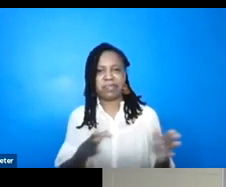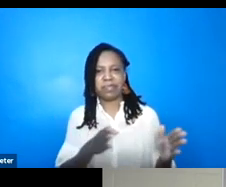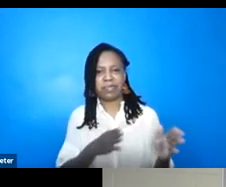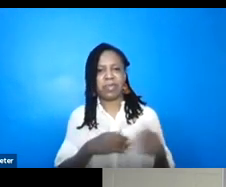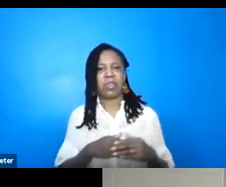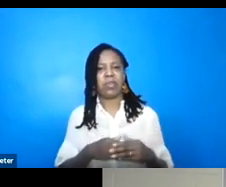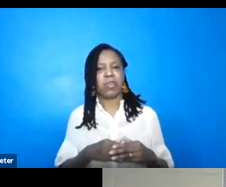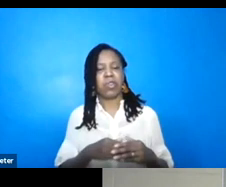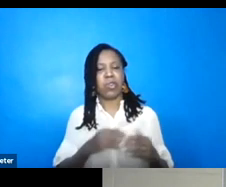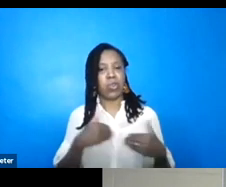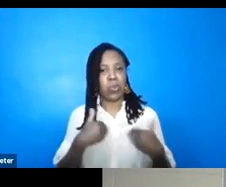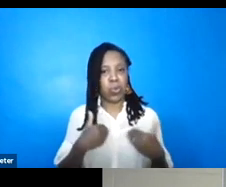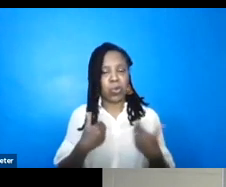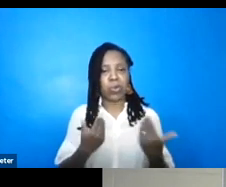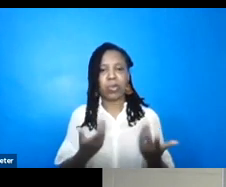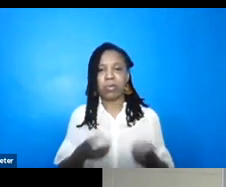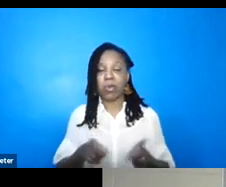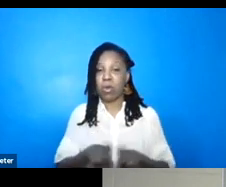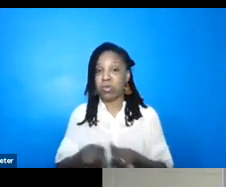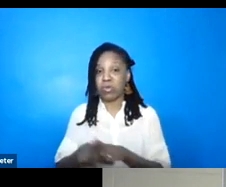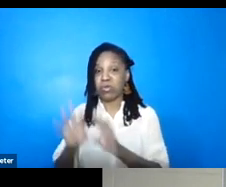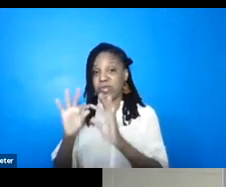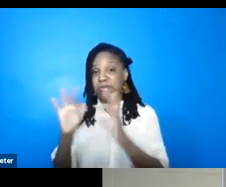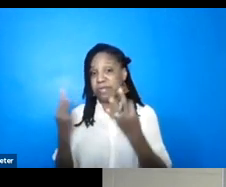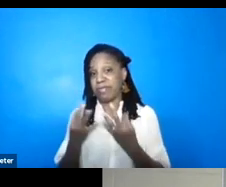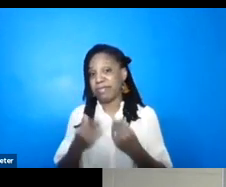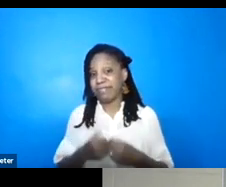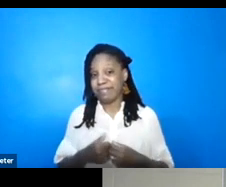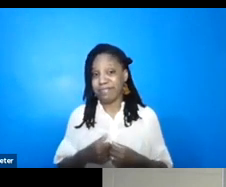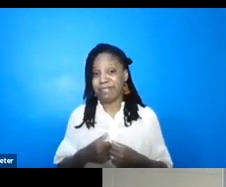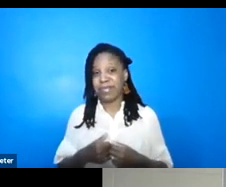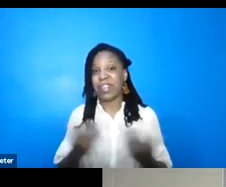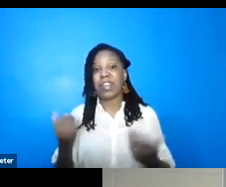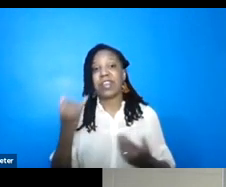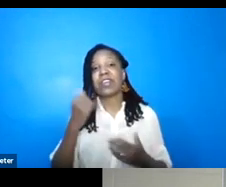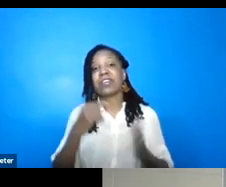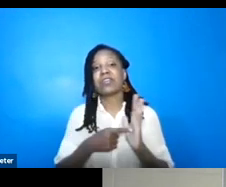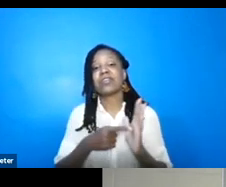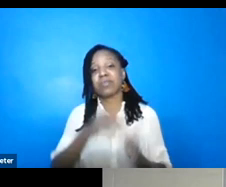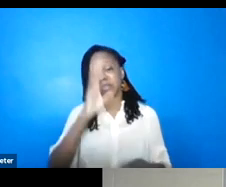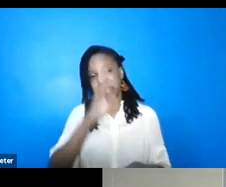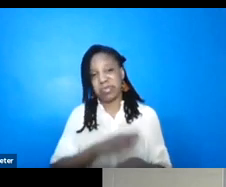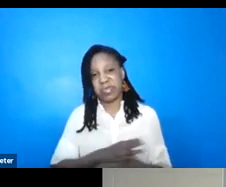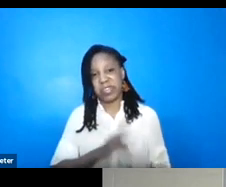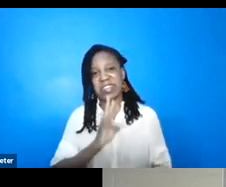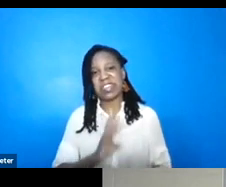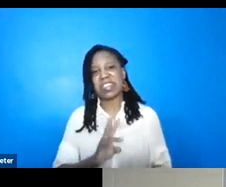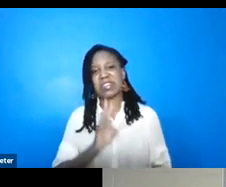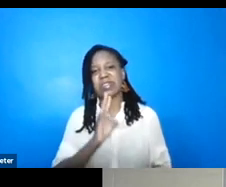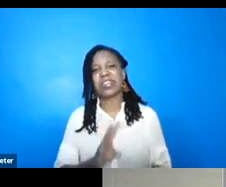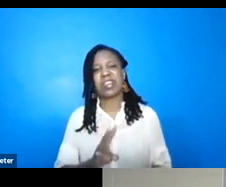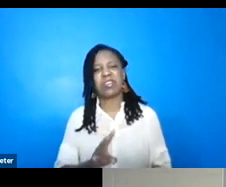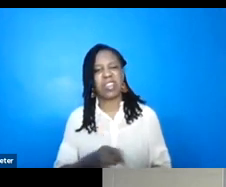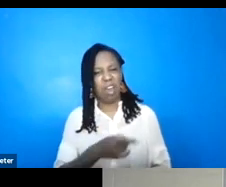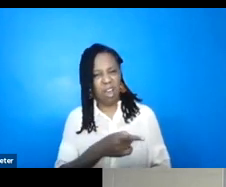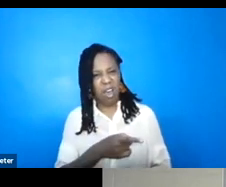they're reinforcing this way of thinking. When you tell your son at 6 years, 7 years old, be a man, don't cry, how you reinforcing